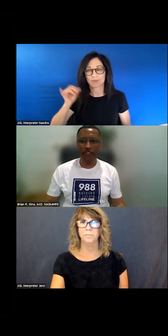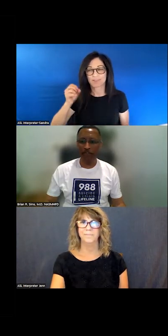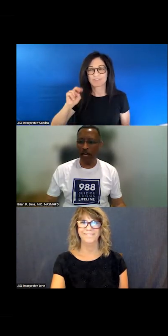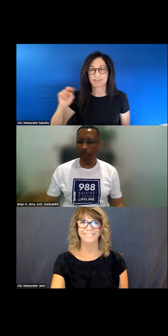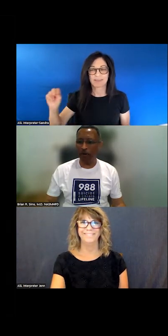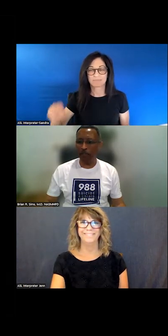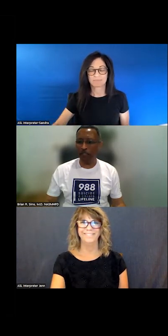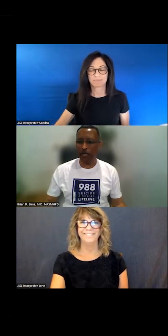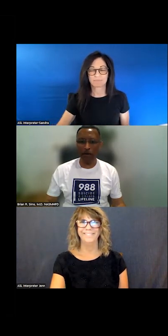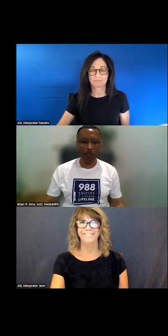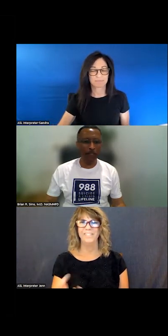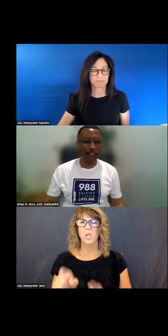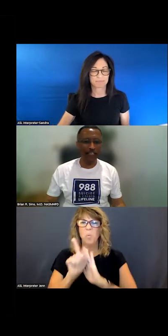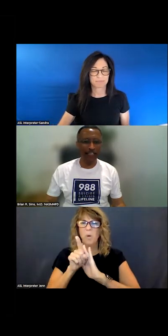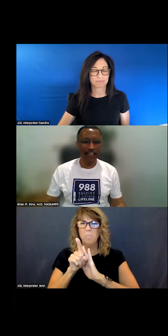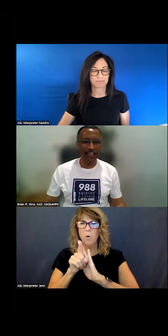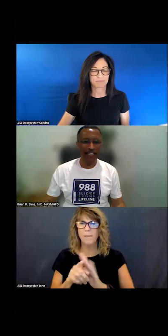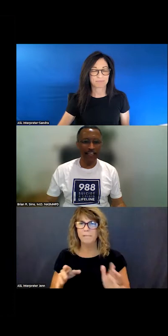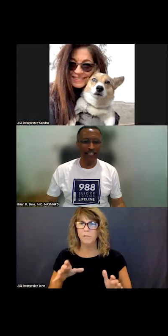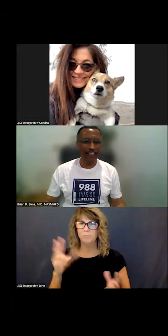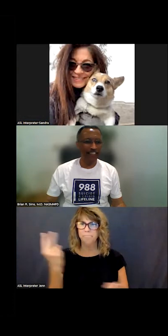We'll give that a moment to kind of populate.